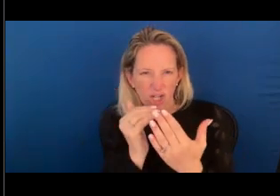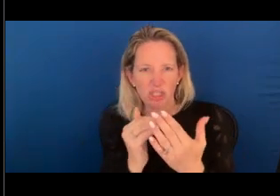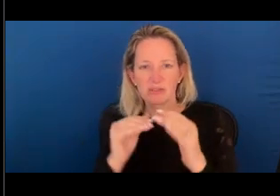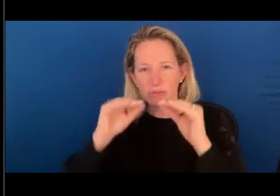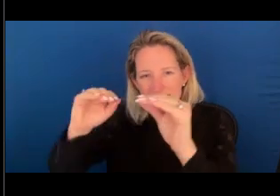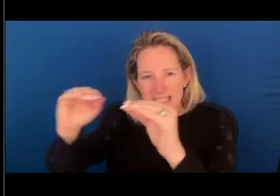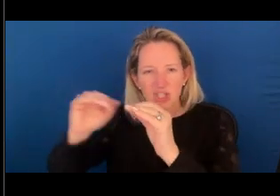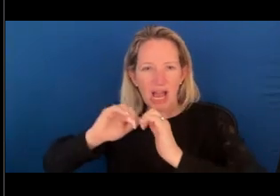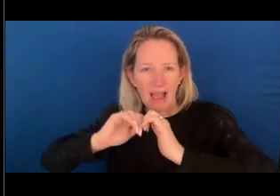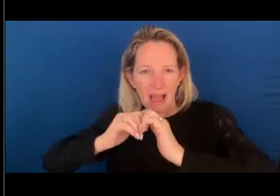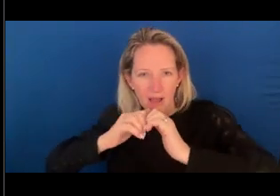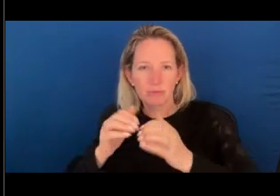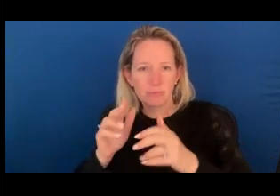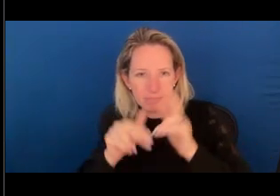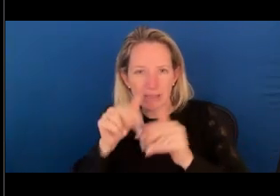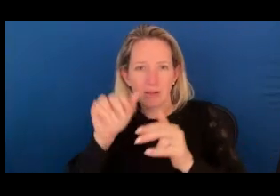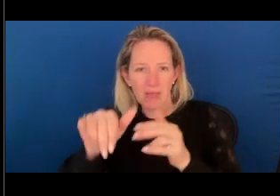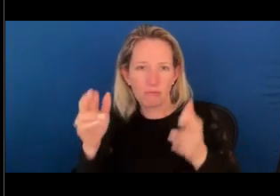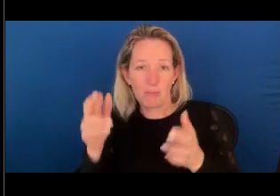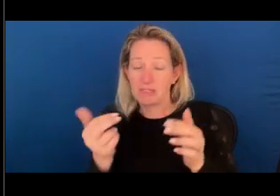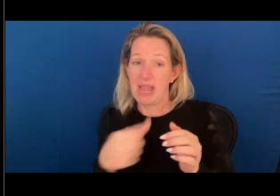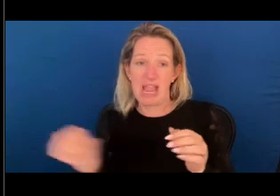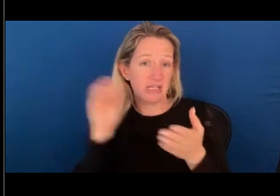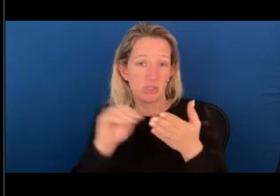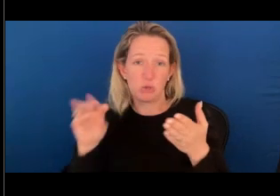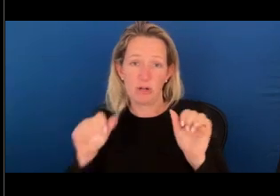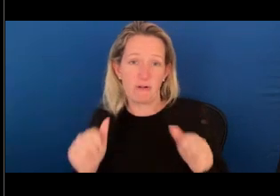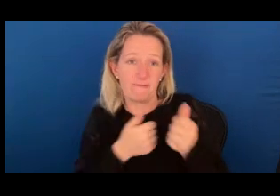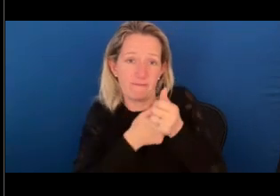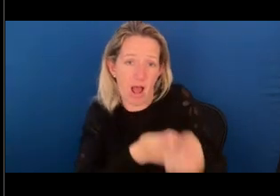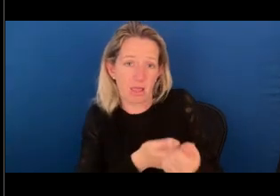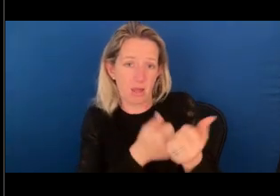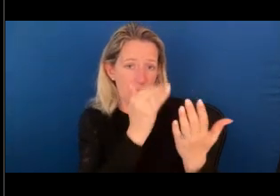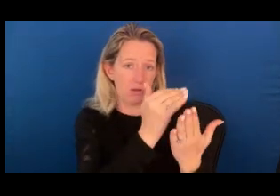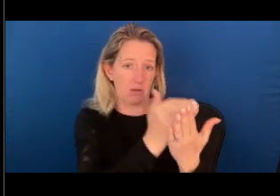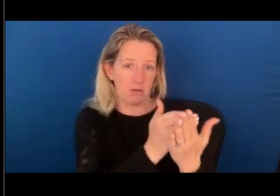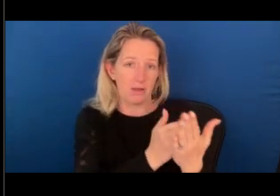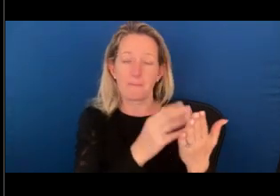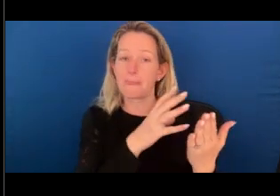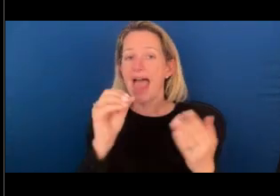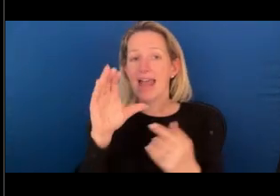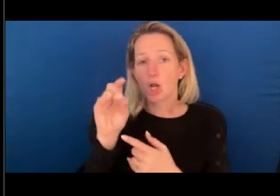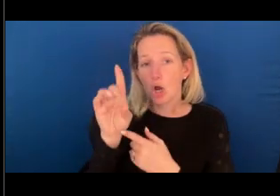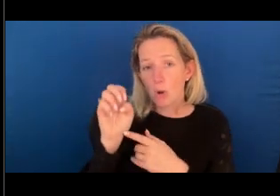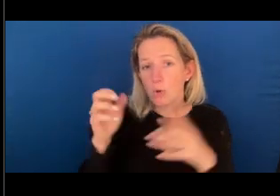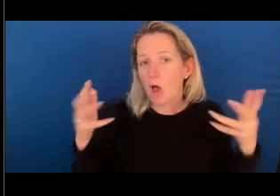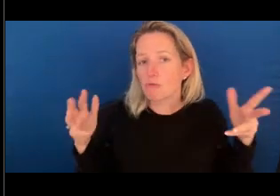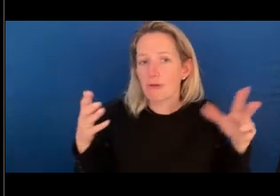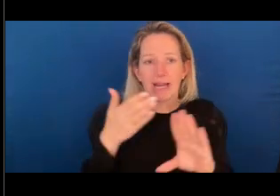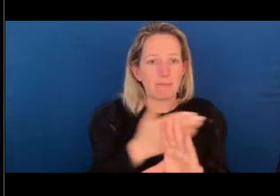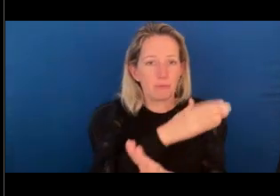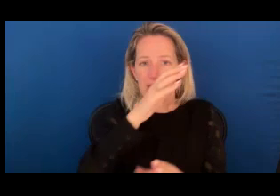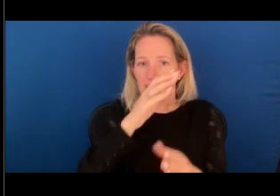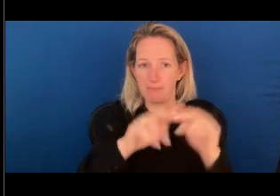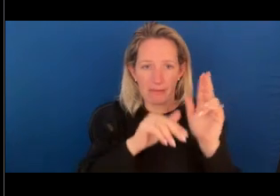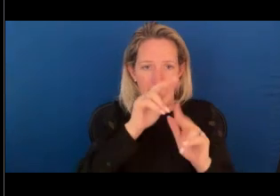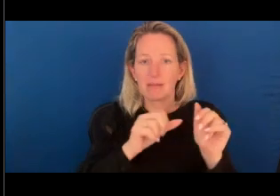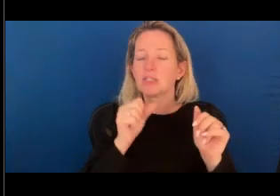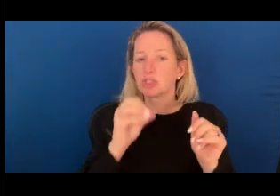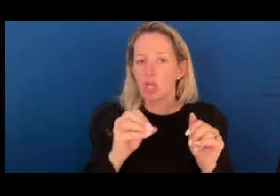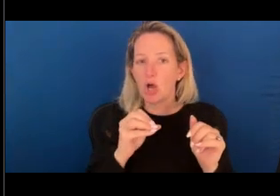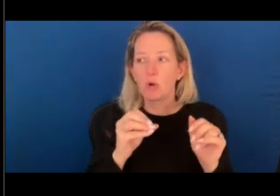any student in the class could do it. And we'll also have the code already pre-built, so that all people have to do is actually upload